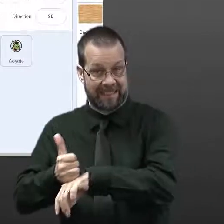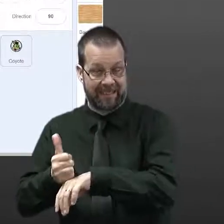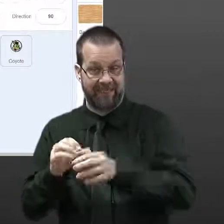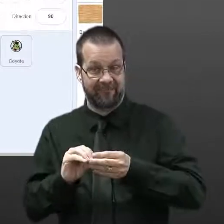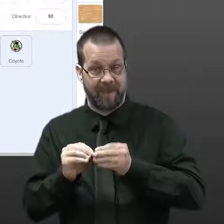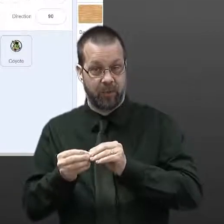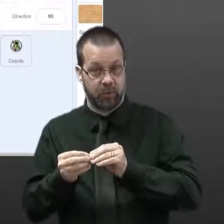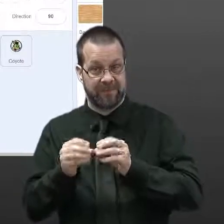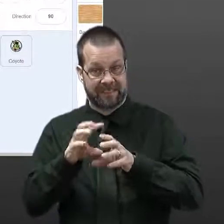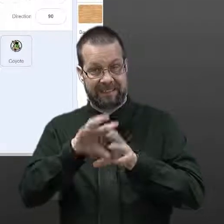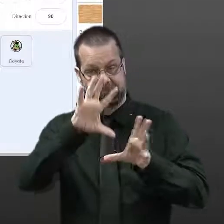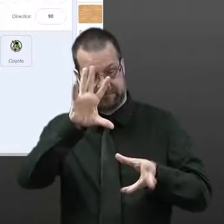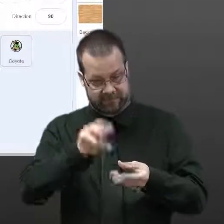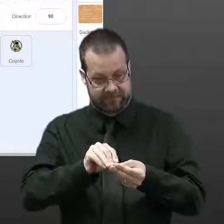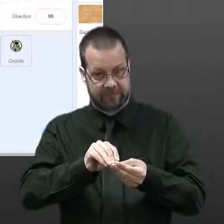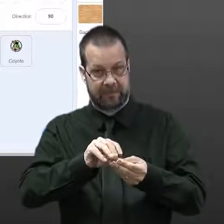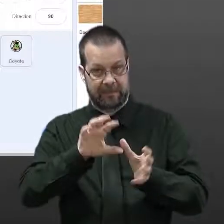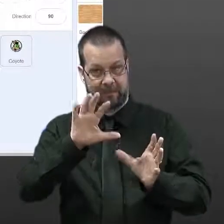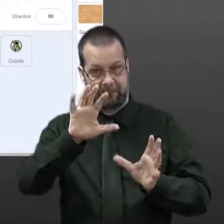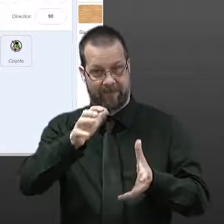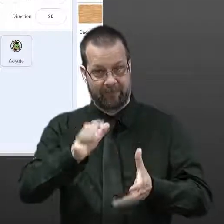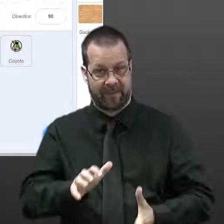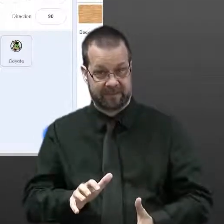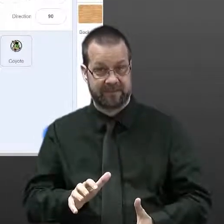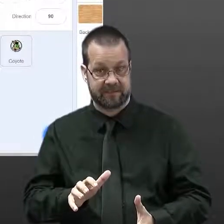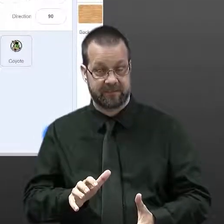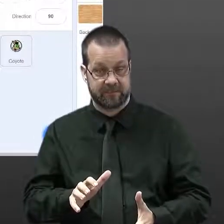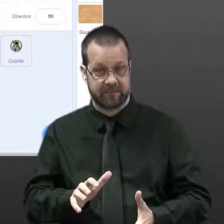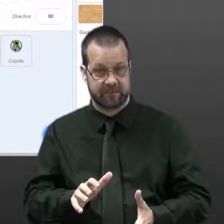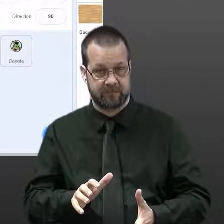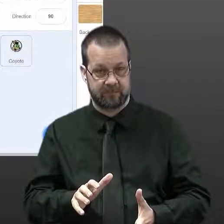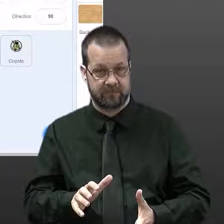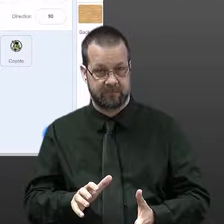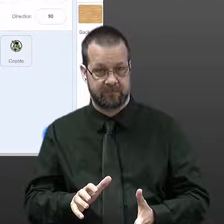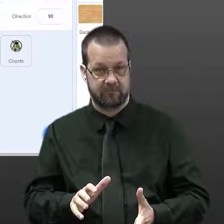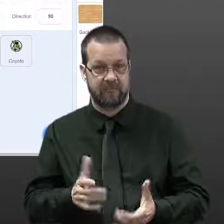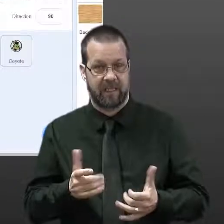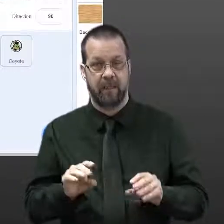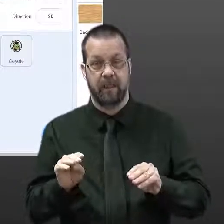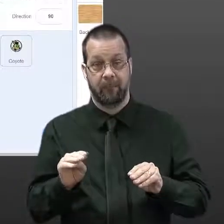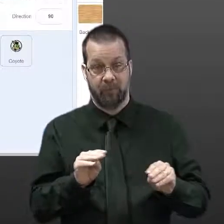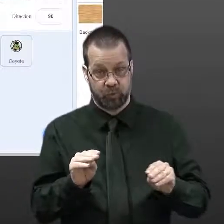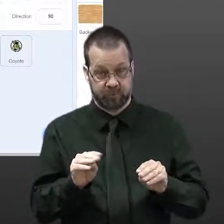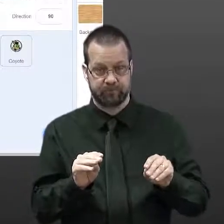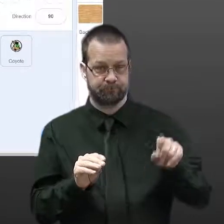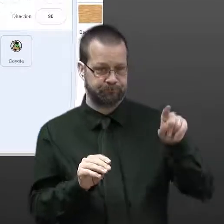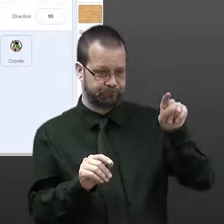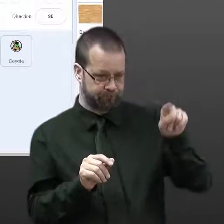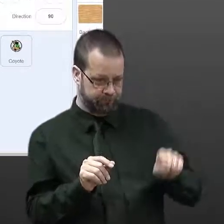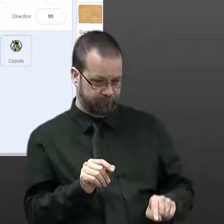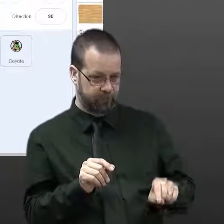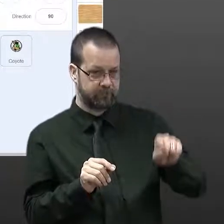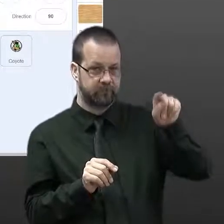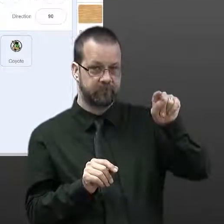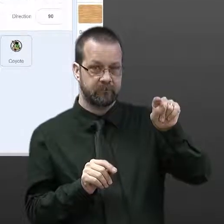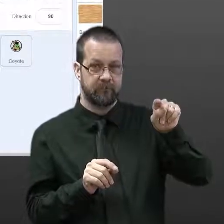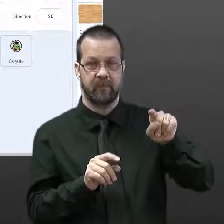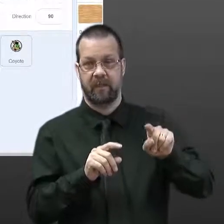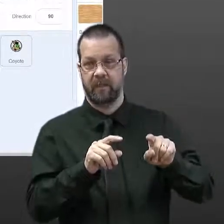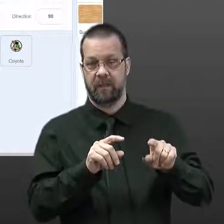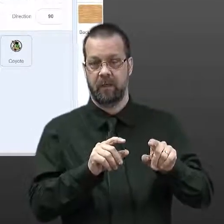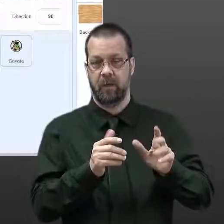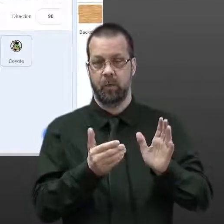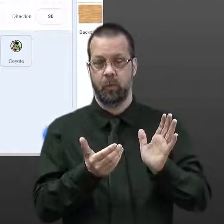setting values in our buckets, but we need to actually do the motion. So we are going to